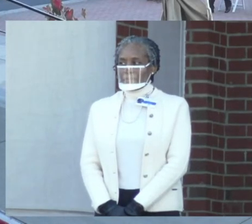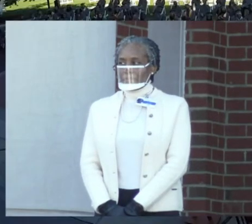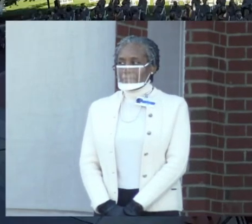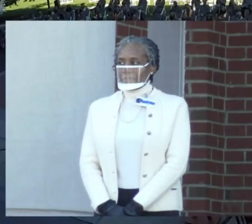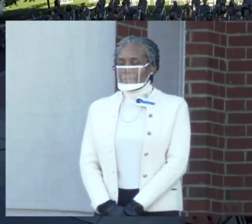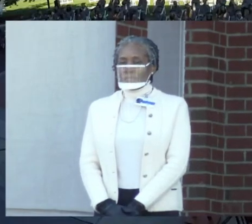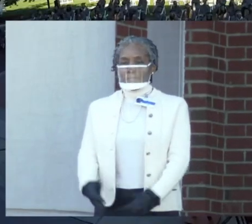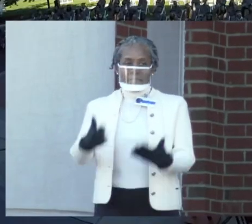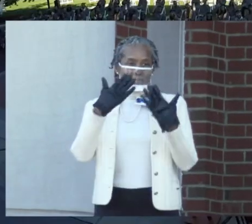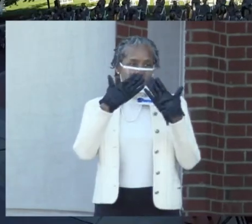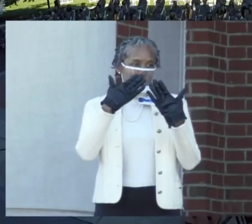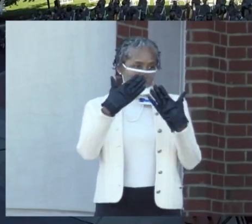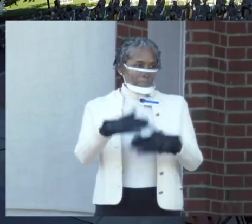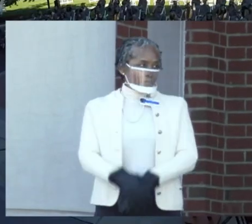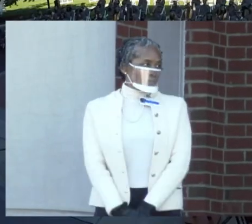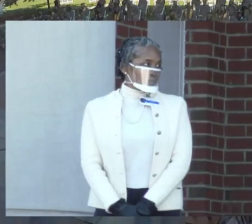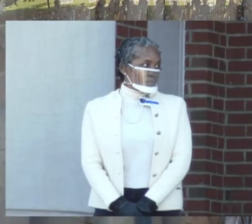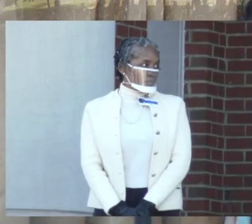Thank you.